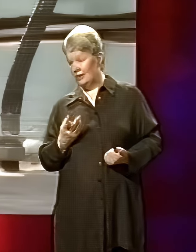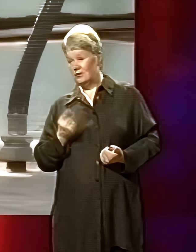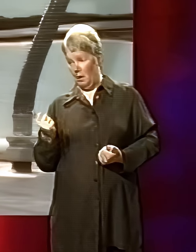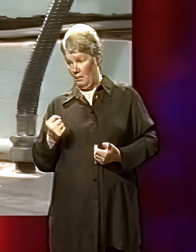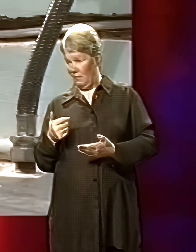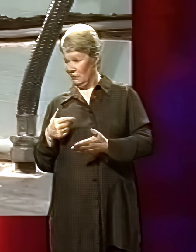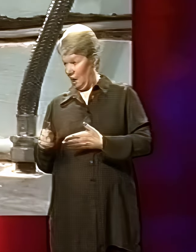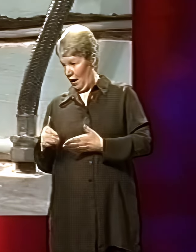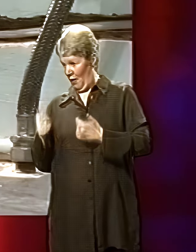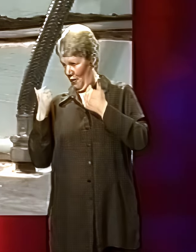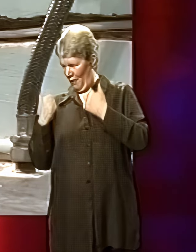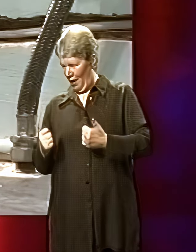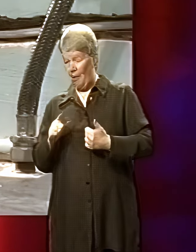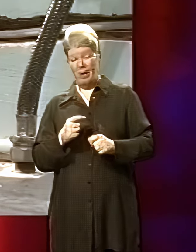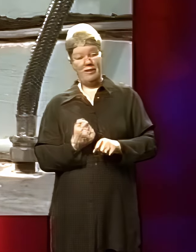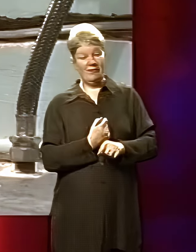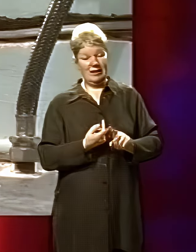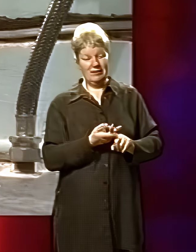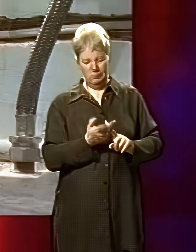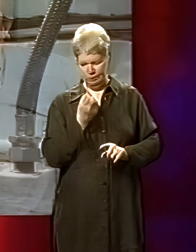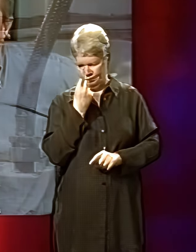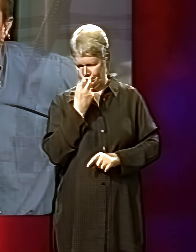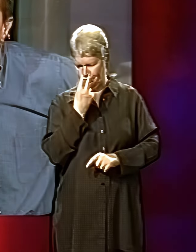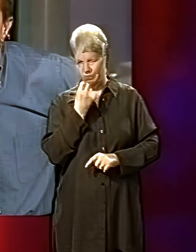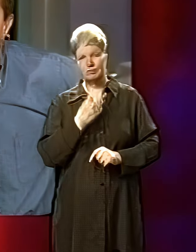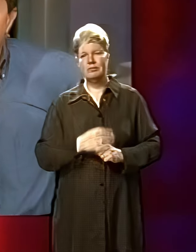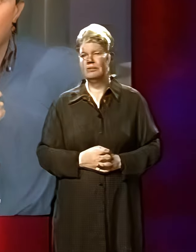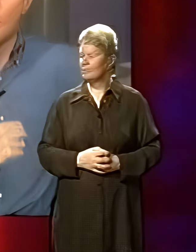than it's been fitting them.